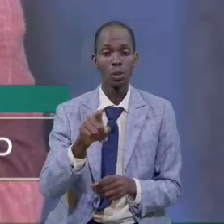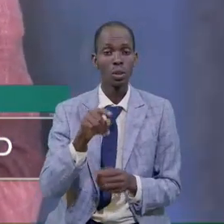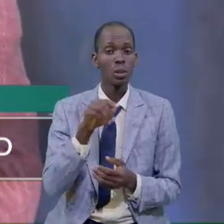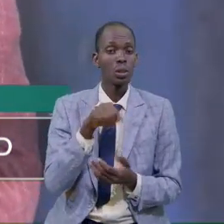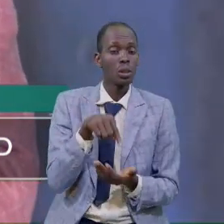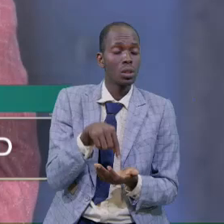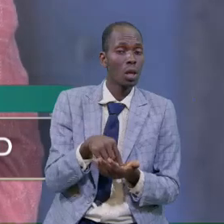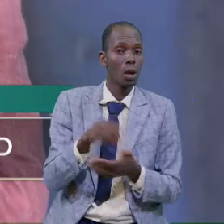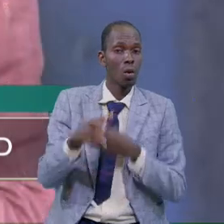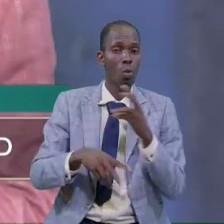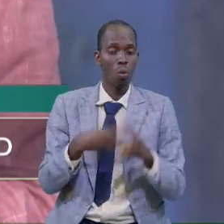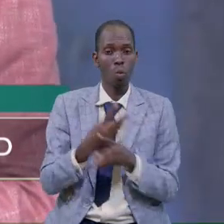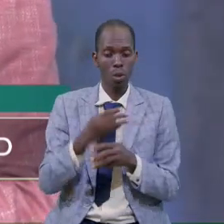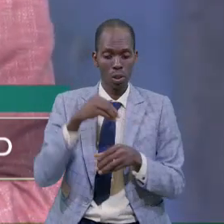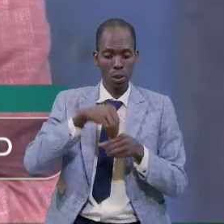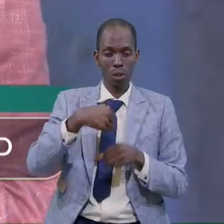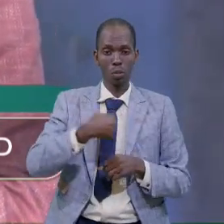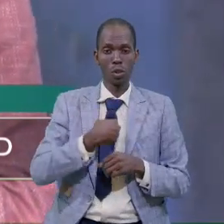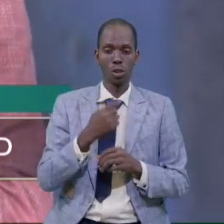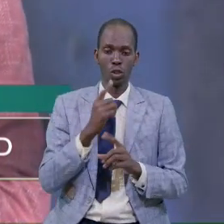me. It tells me,